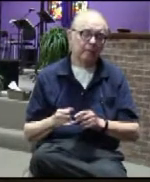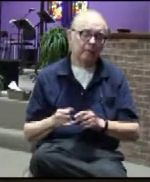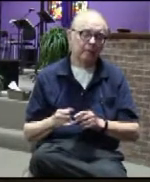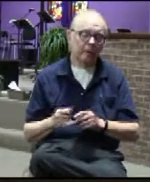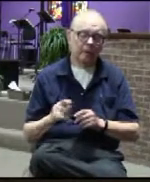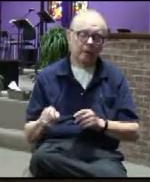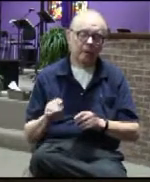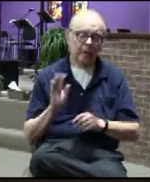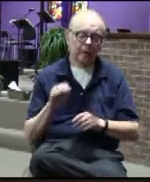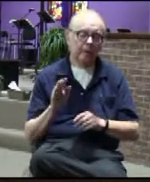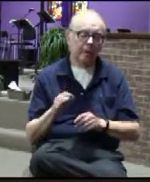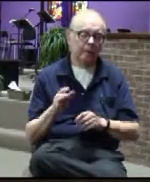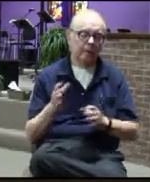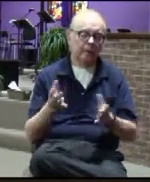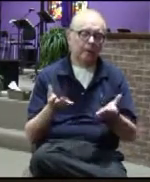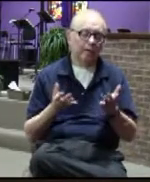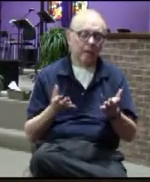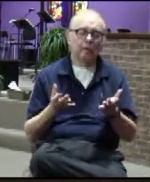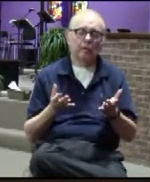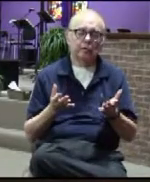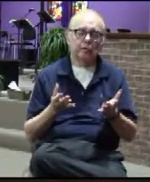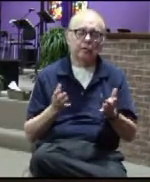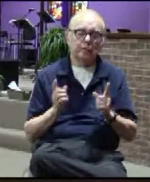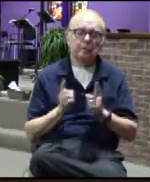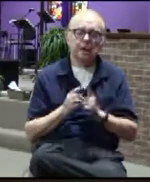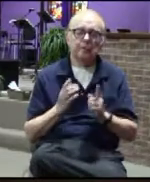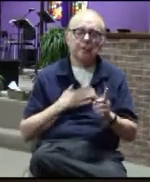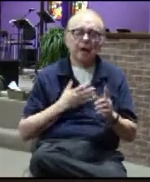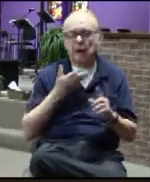and they say hey I would like you to meet my best friend